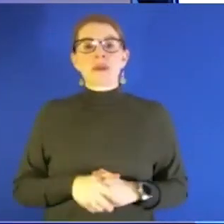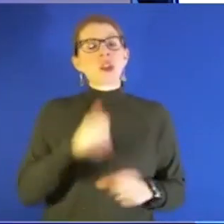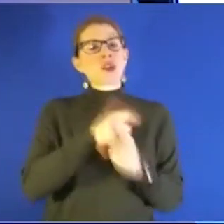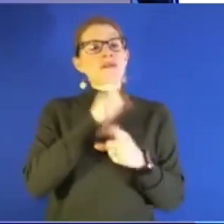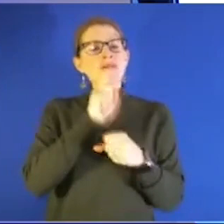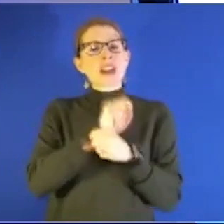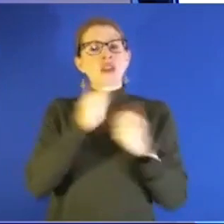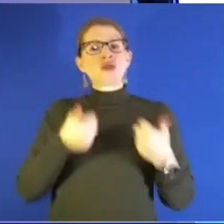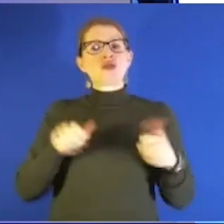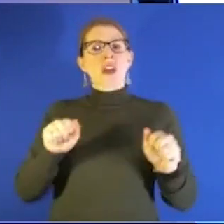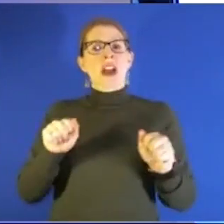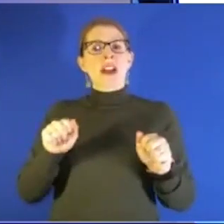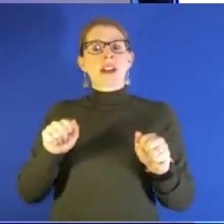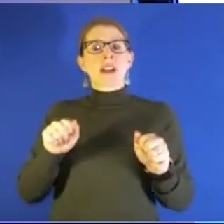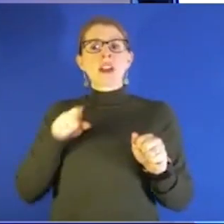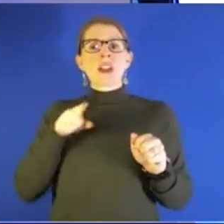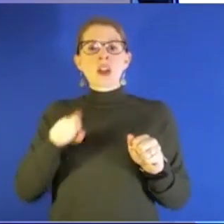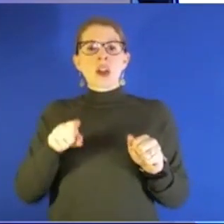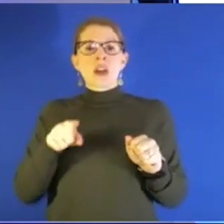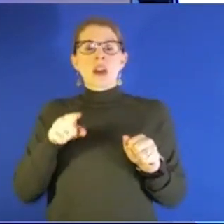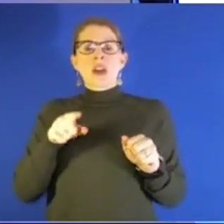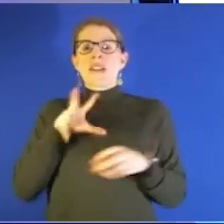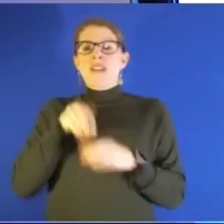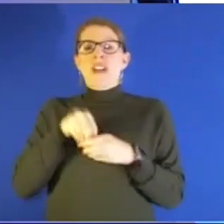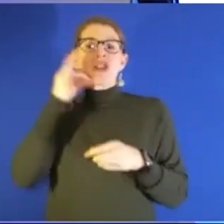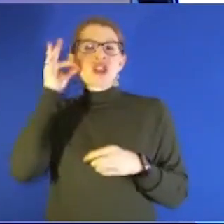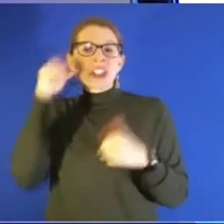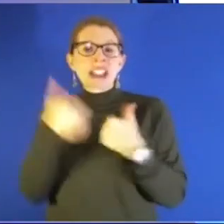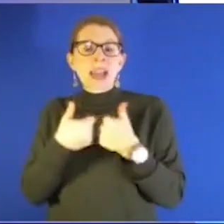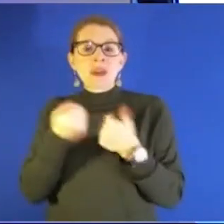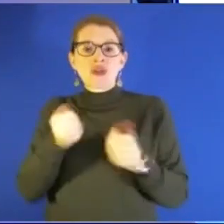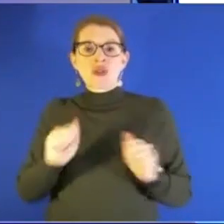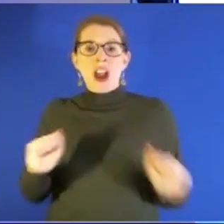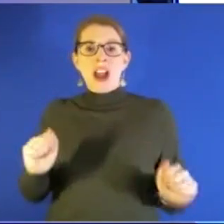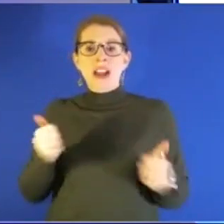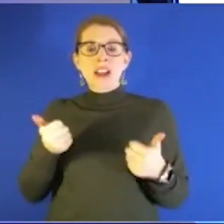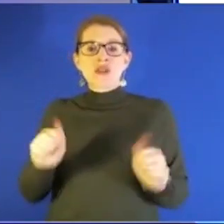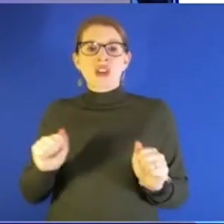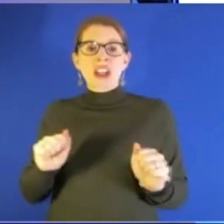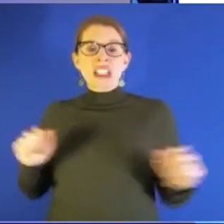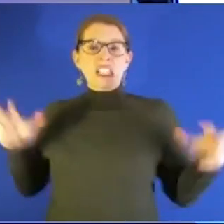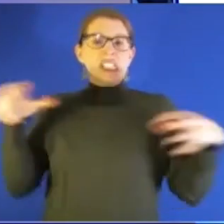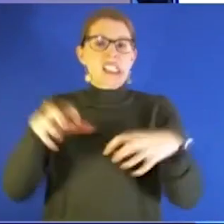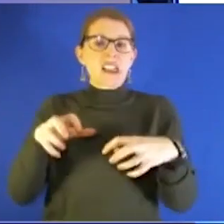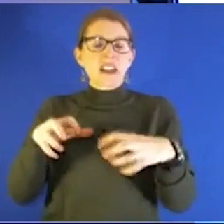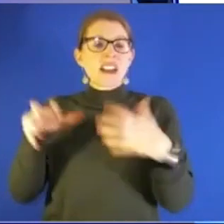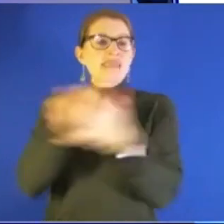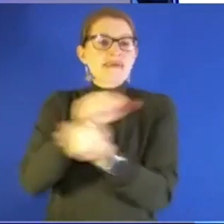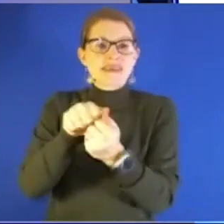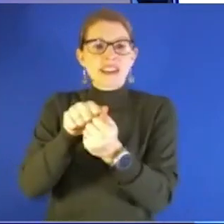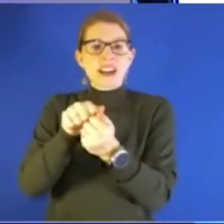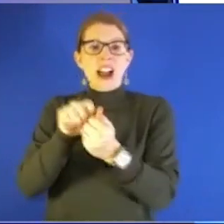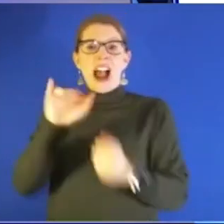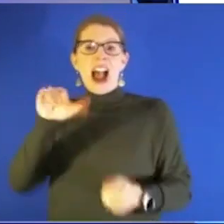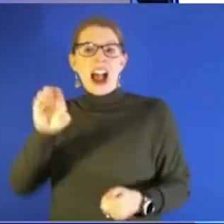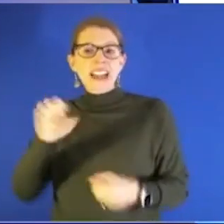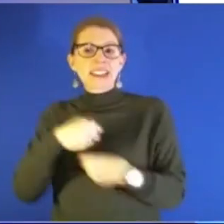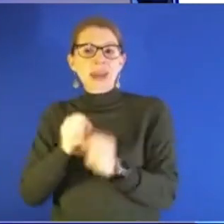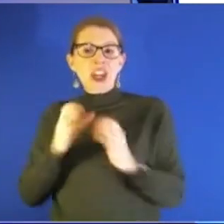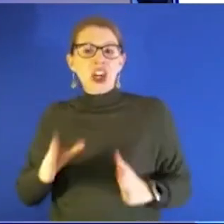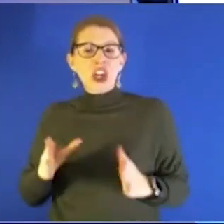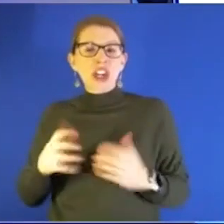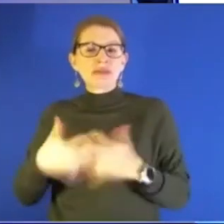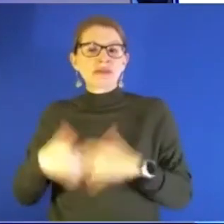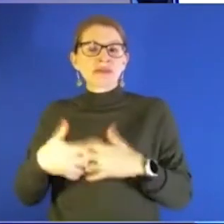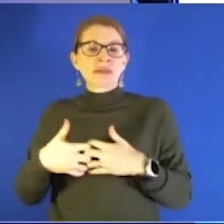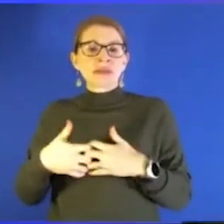you were playing like you were the Chiefs game on Saturday, you tried to tackle an ice maker on one of the floors and it tackled you back. Is that true? Is that a true rumor? It's a true